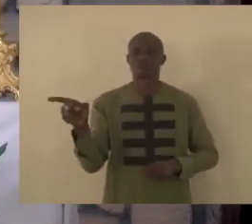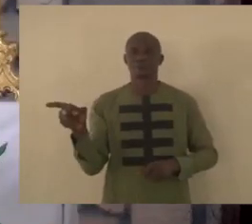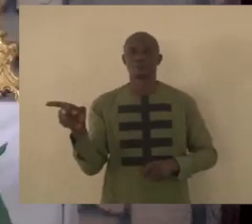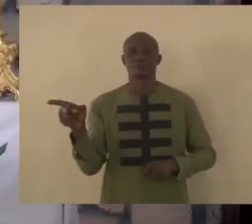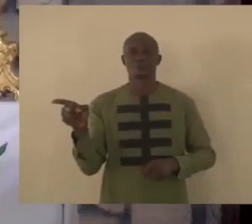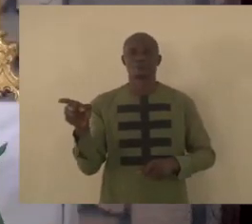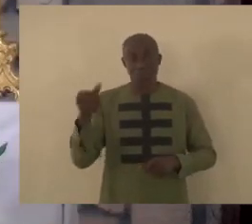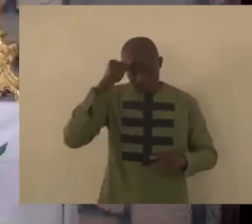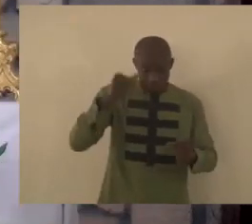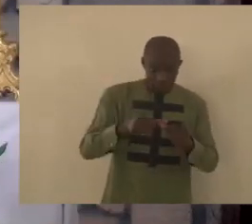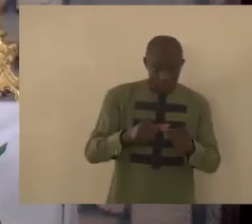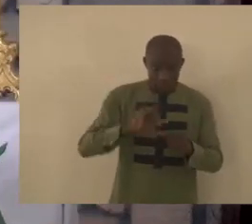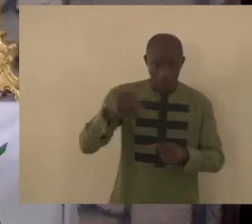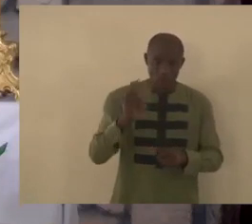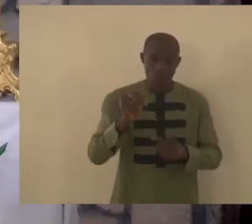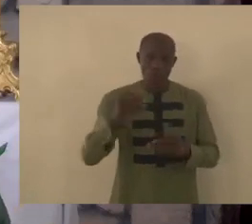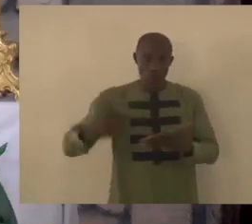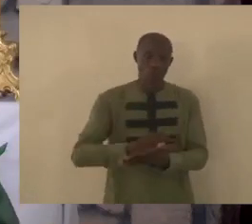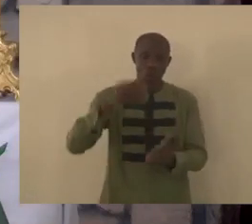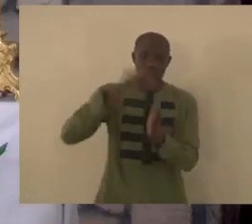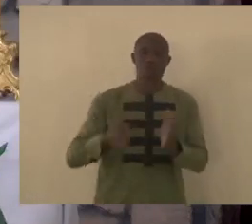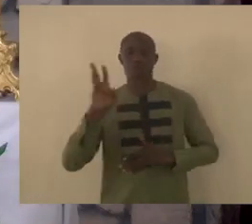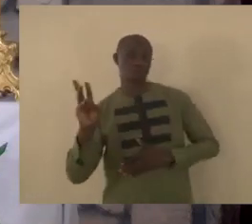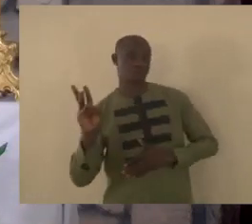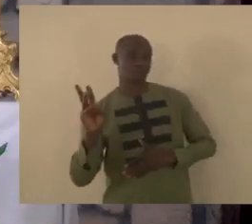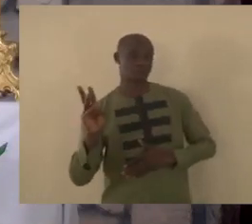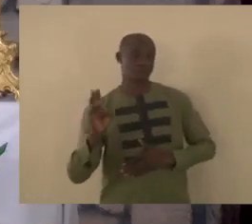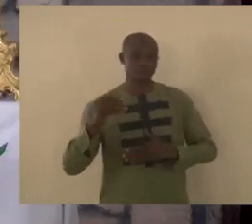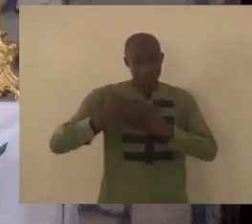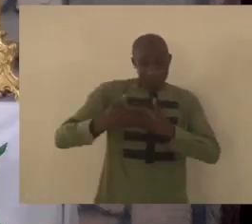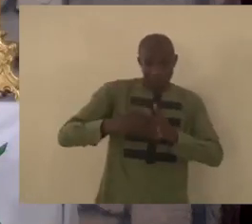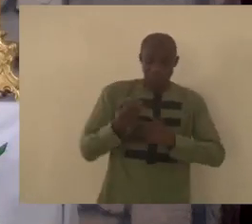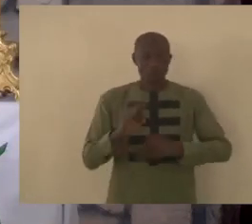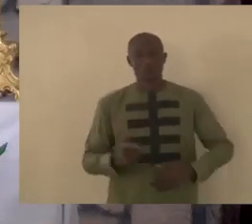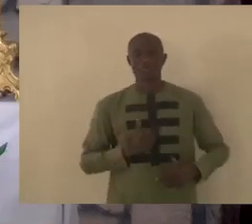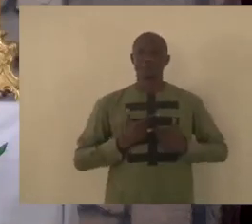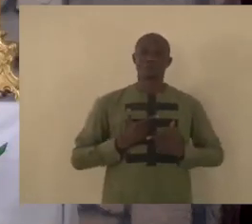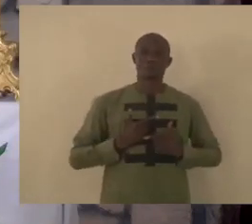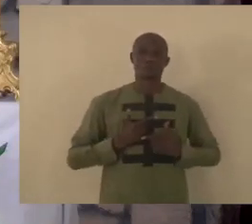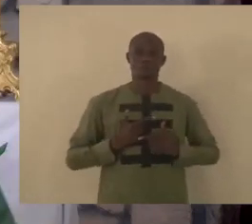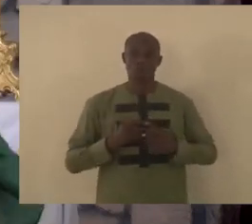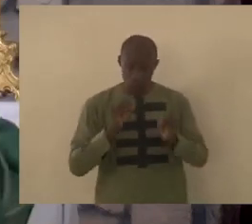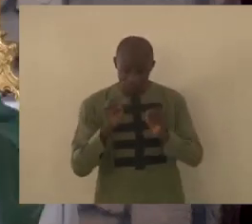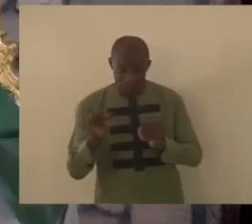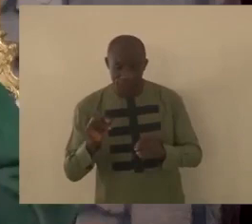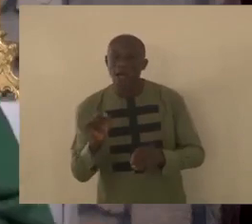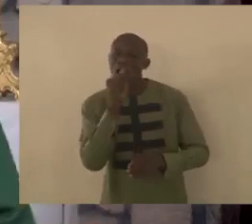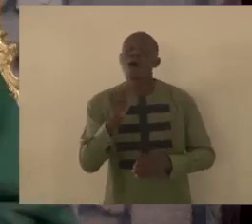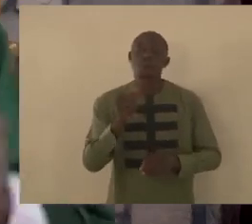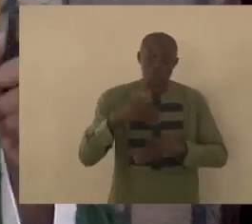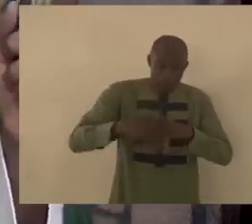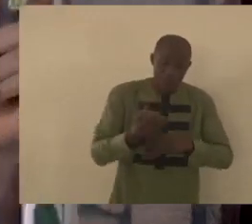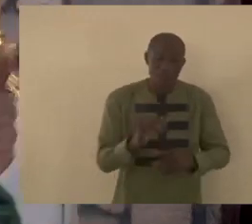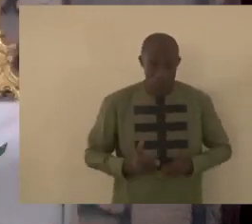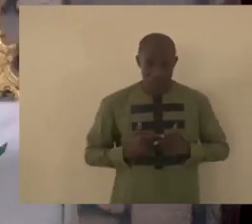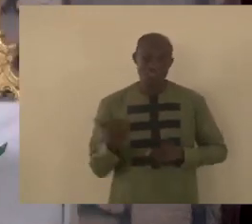he exemplified that. You remember John's Gospel chapter 6, the bread of life discourse. While he was teaching the people, he told